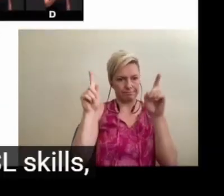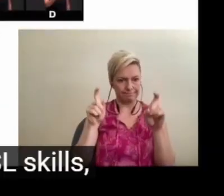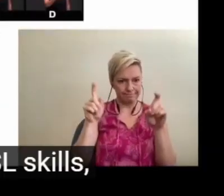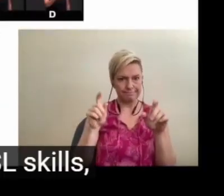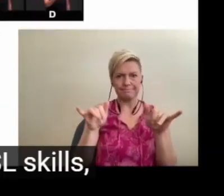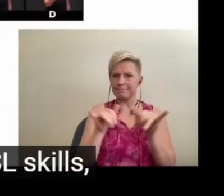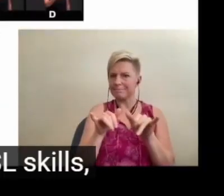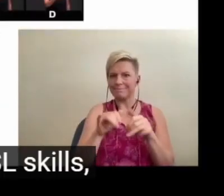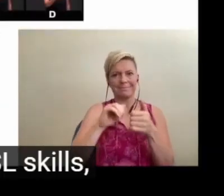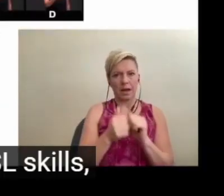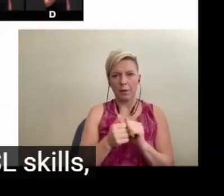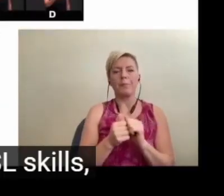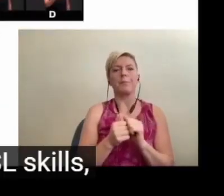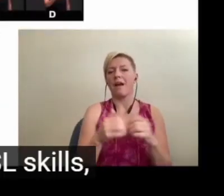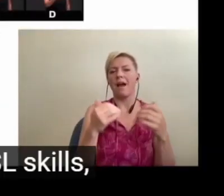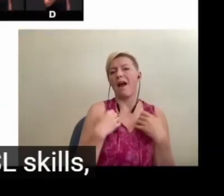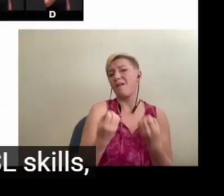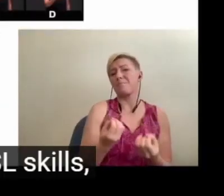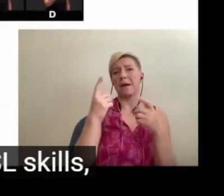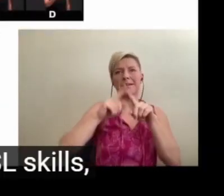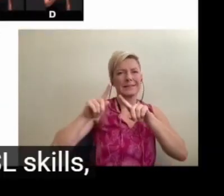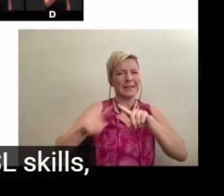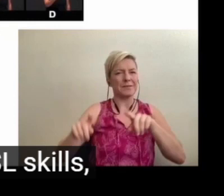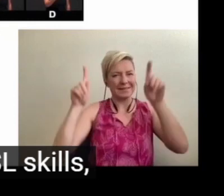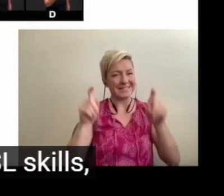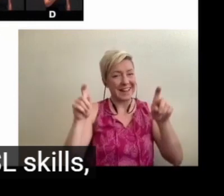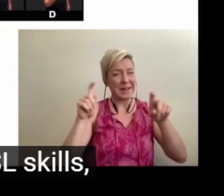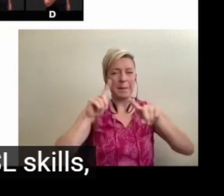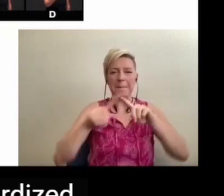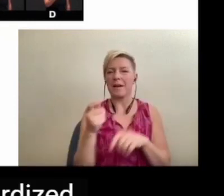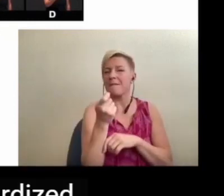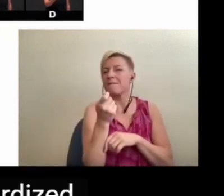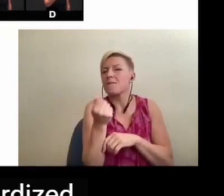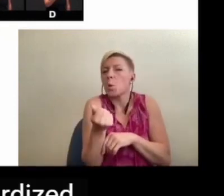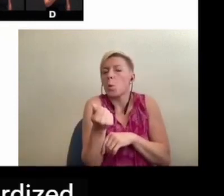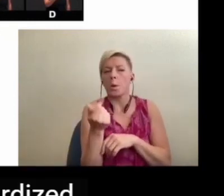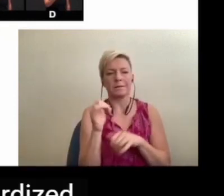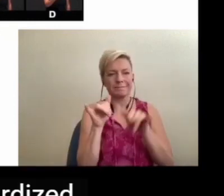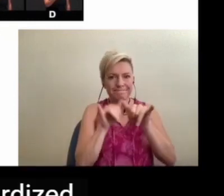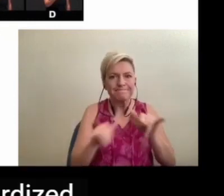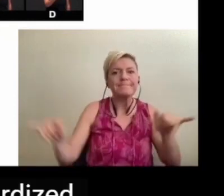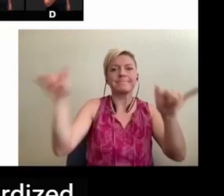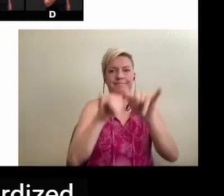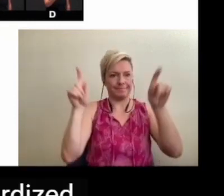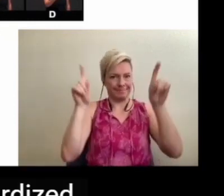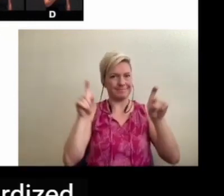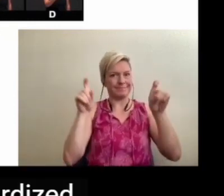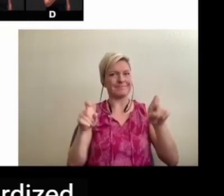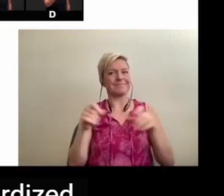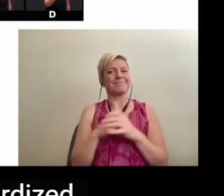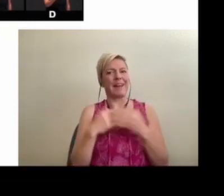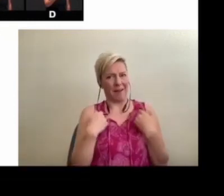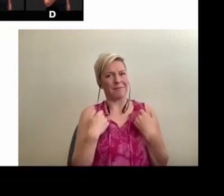There are many tests to assess ASL skills. However, only few tests have been